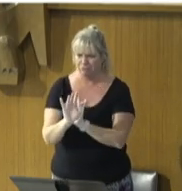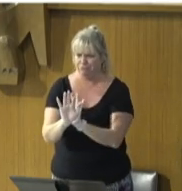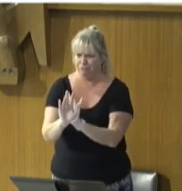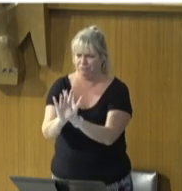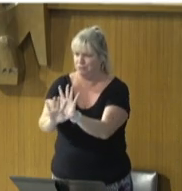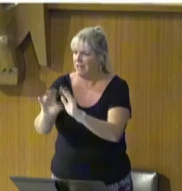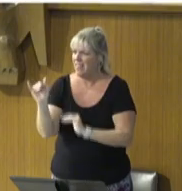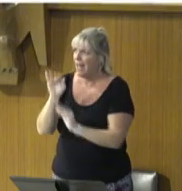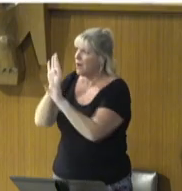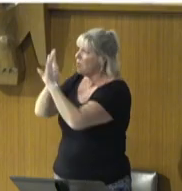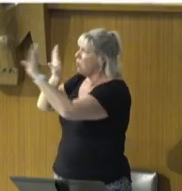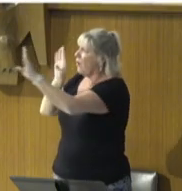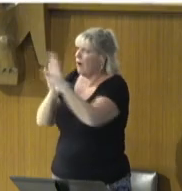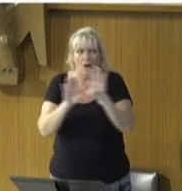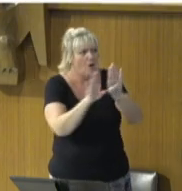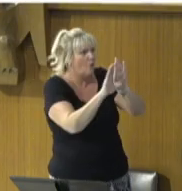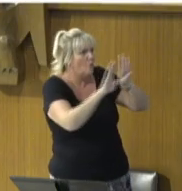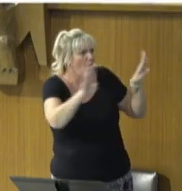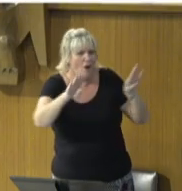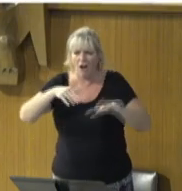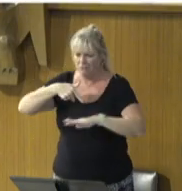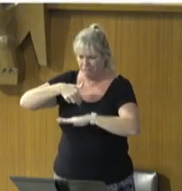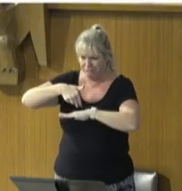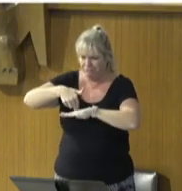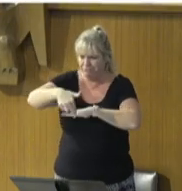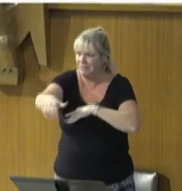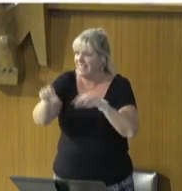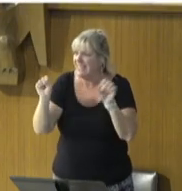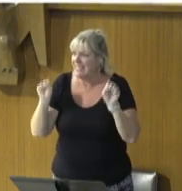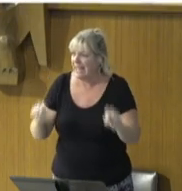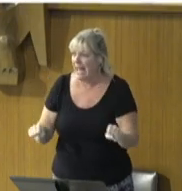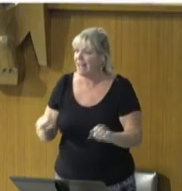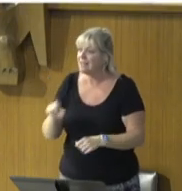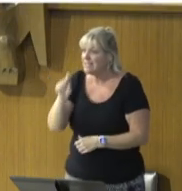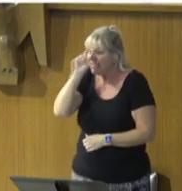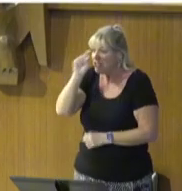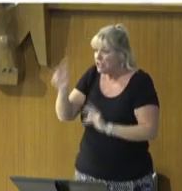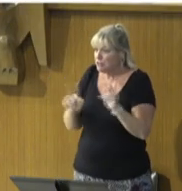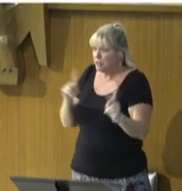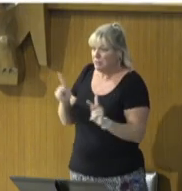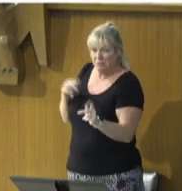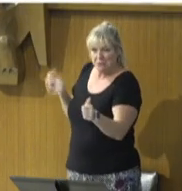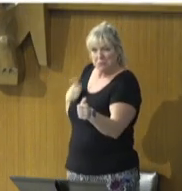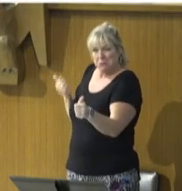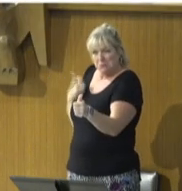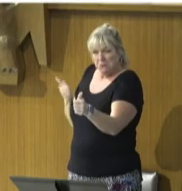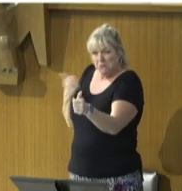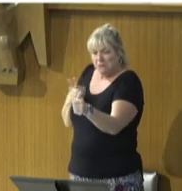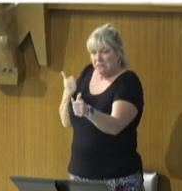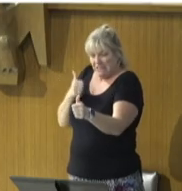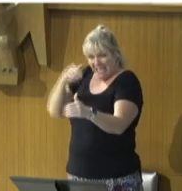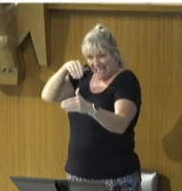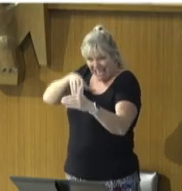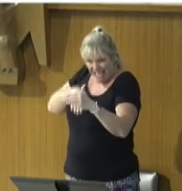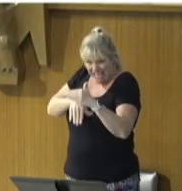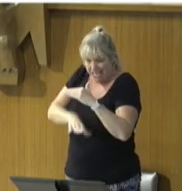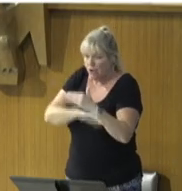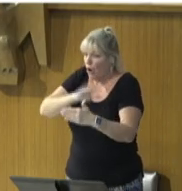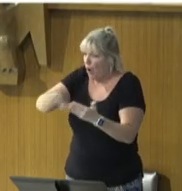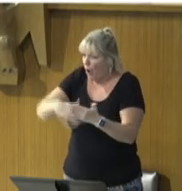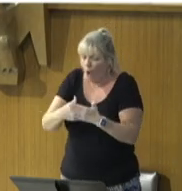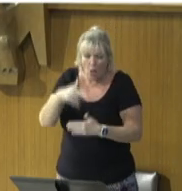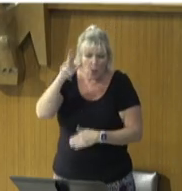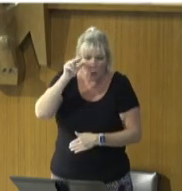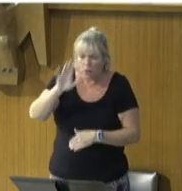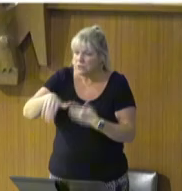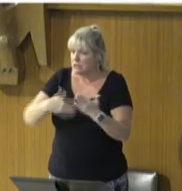wall for them on their right and on their left. The Egyptians pursued and went into the sea after them, all of Pharaoh's horses, chariots, and